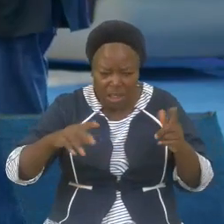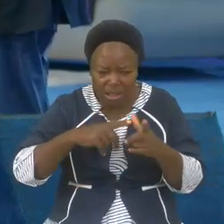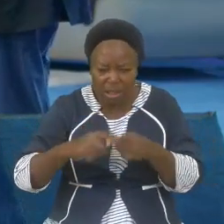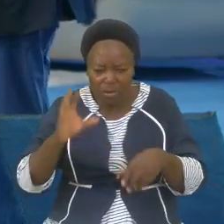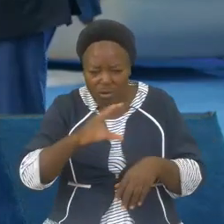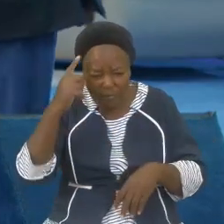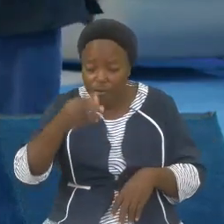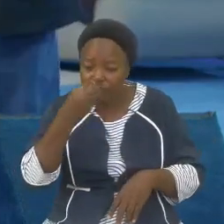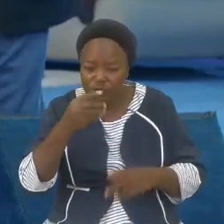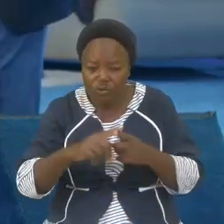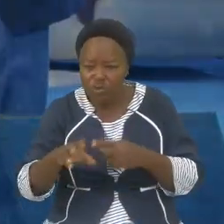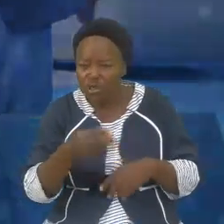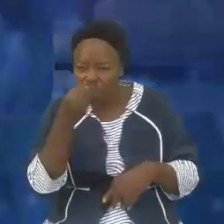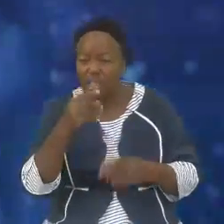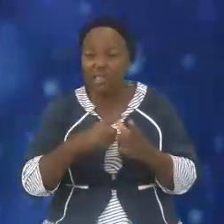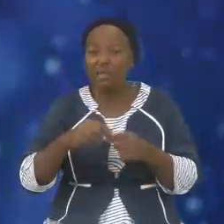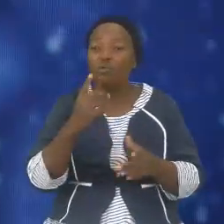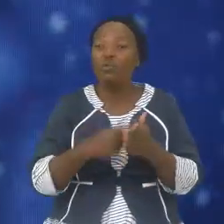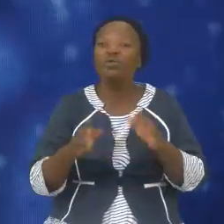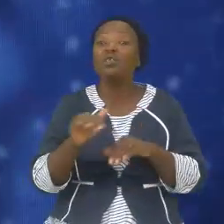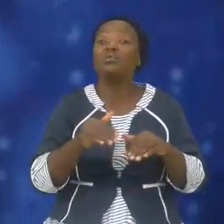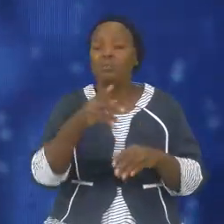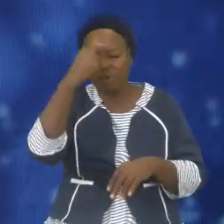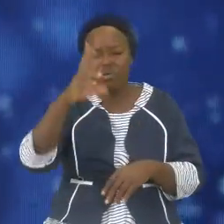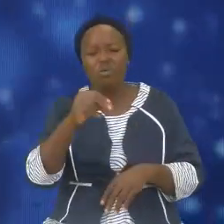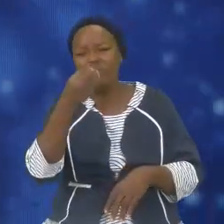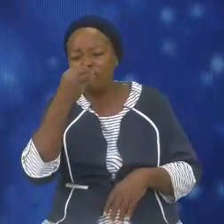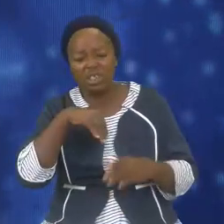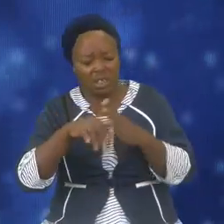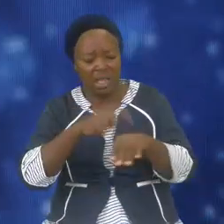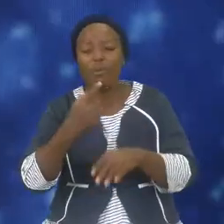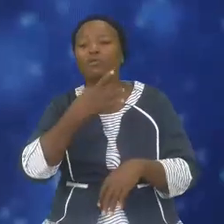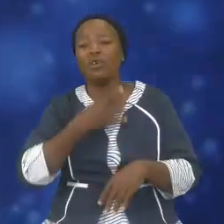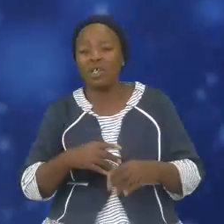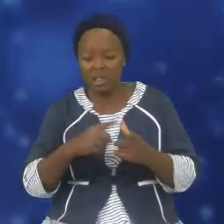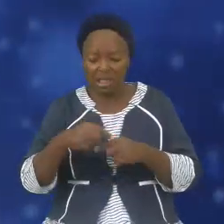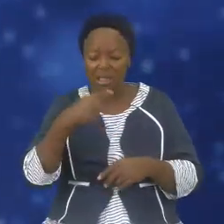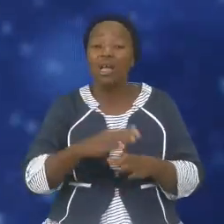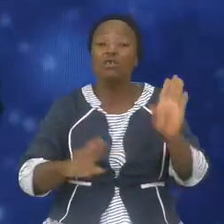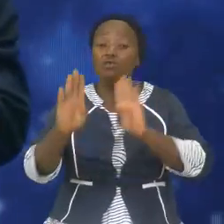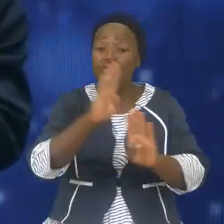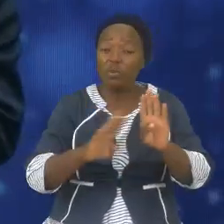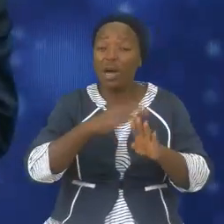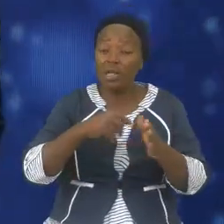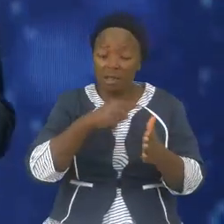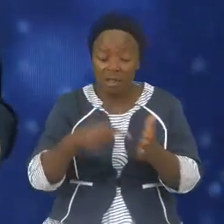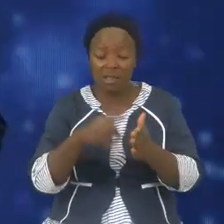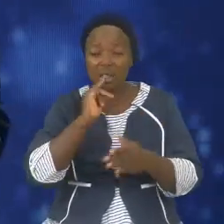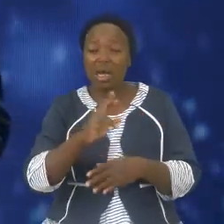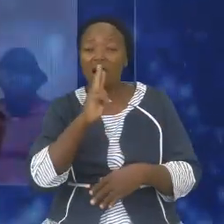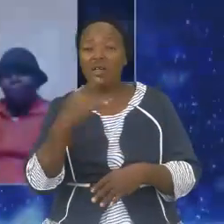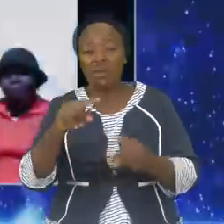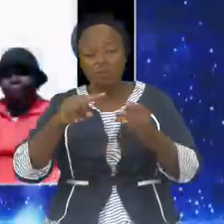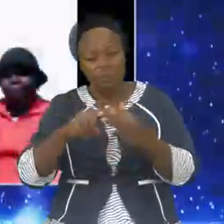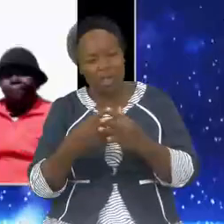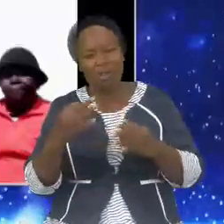they do? Because there's no food in a time of famine. And it says trouble, and these are the beginnings of